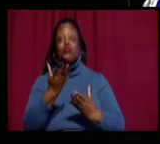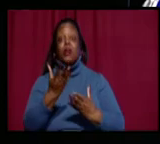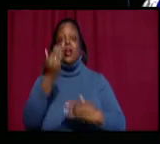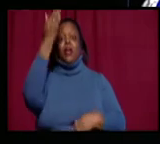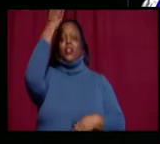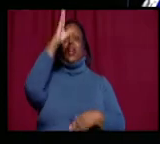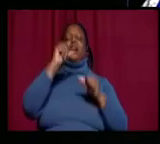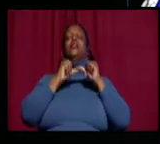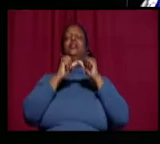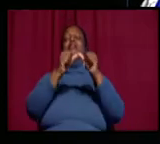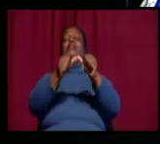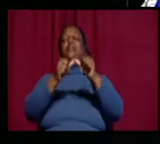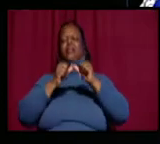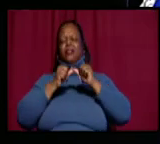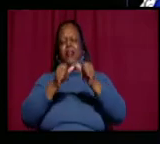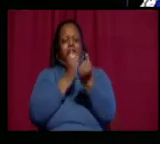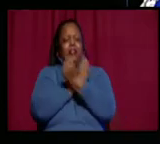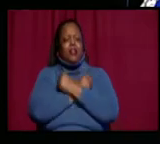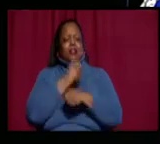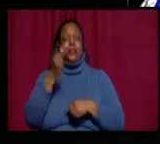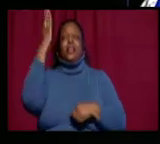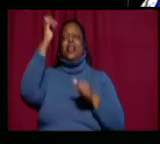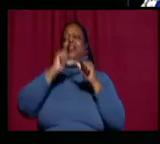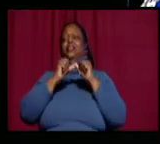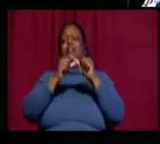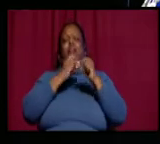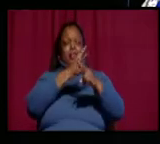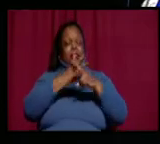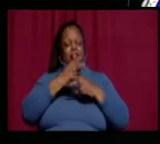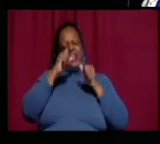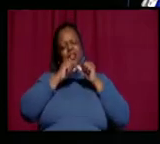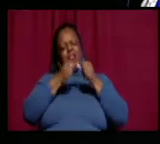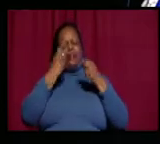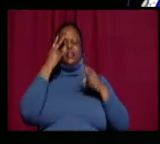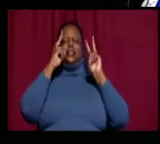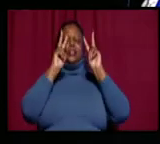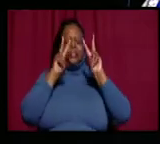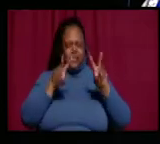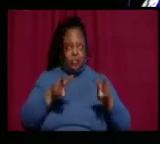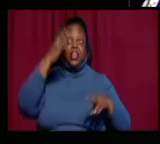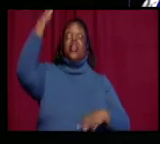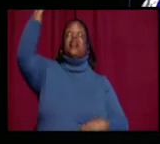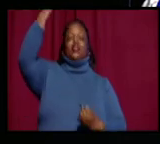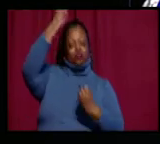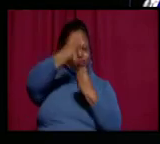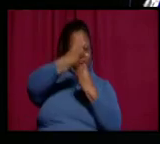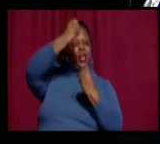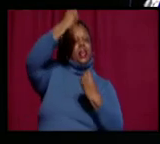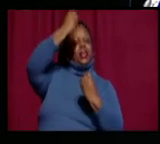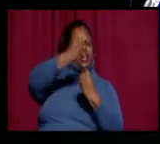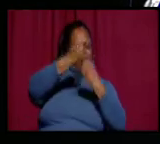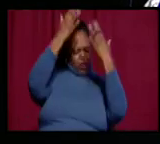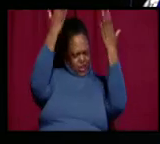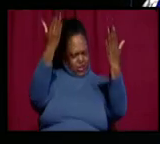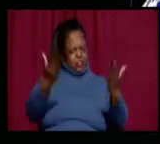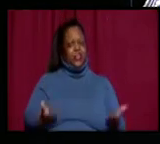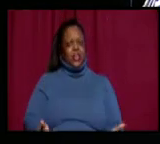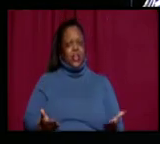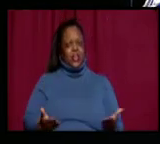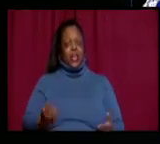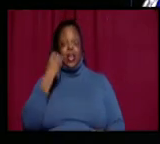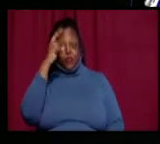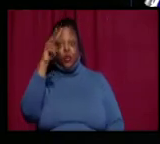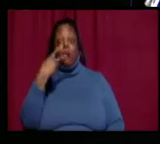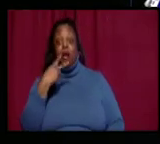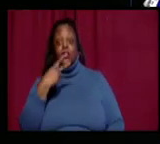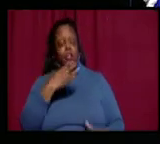that God still loves you. He still cares. He still sees. And he's right here. We love you guys. And I'm telling you, if you're